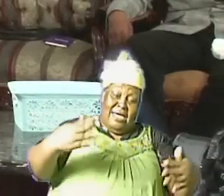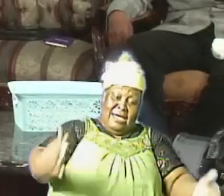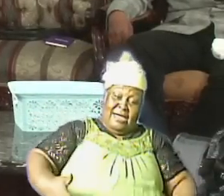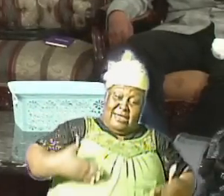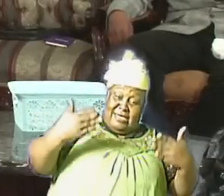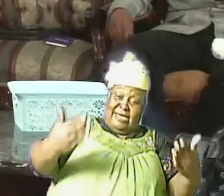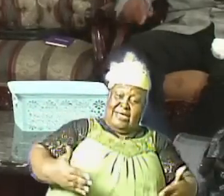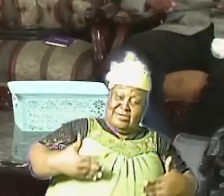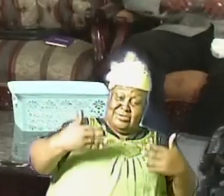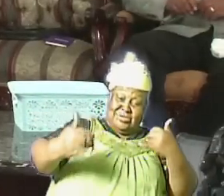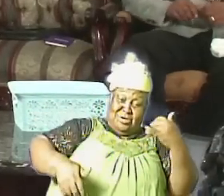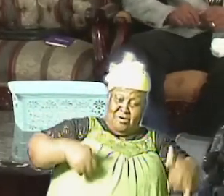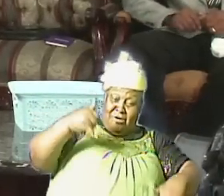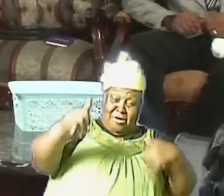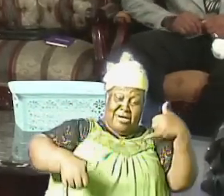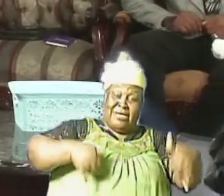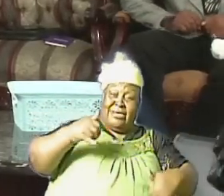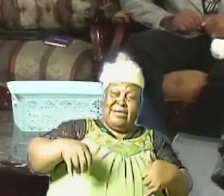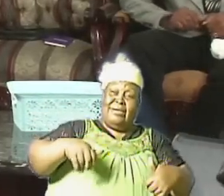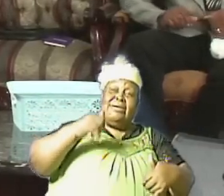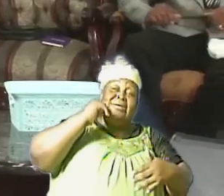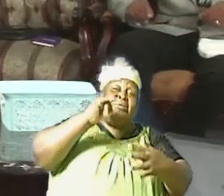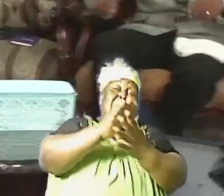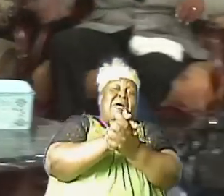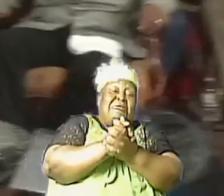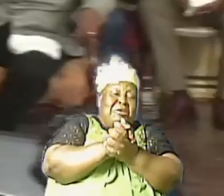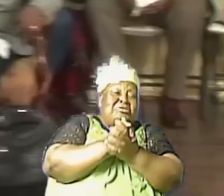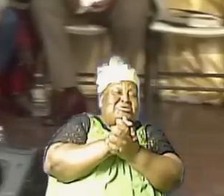And enjoy your marriage after that.